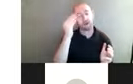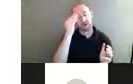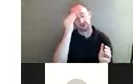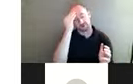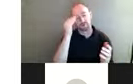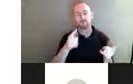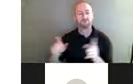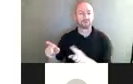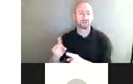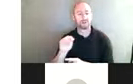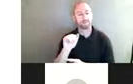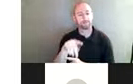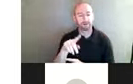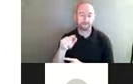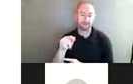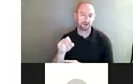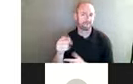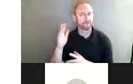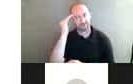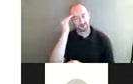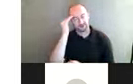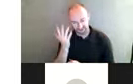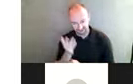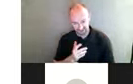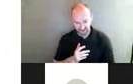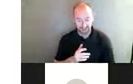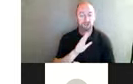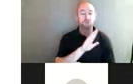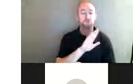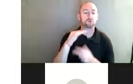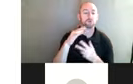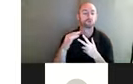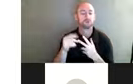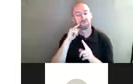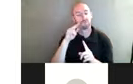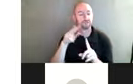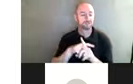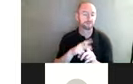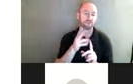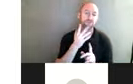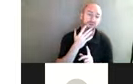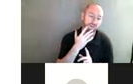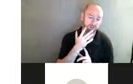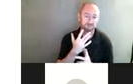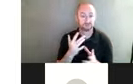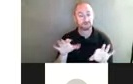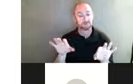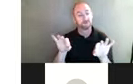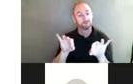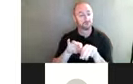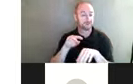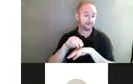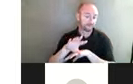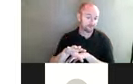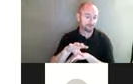on. Map pattern is sorted out. So the choices you make with how you assign these shades to values makes a significant difference in